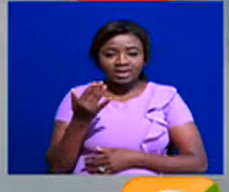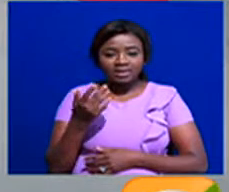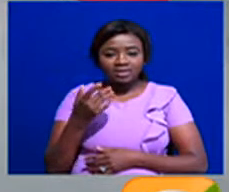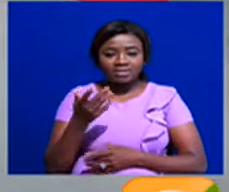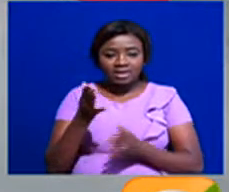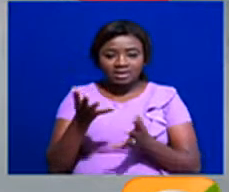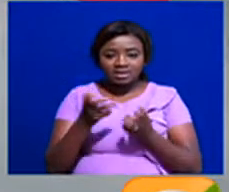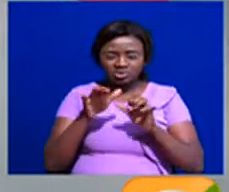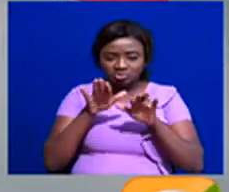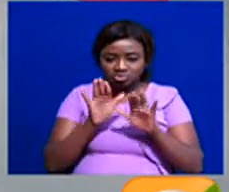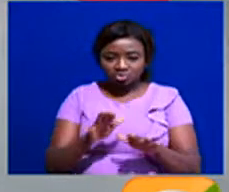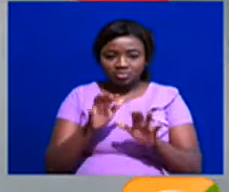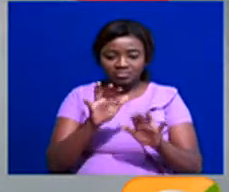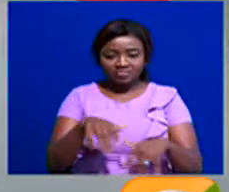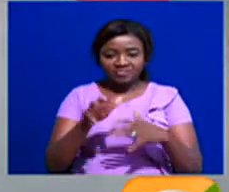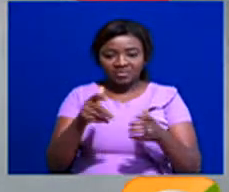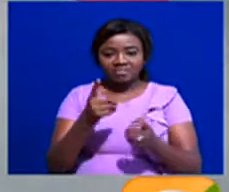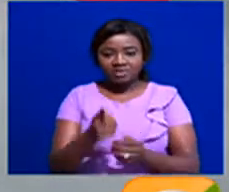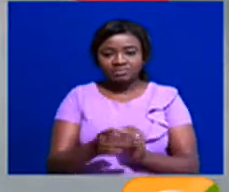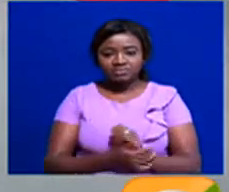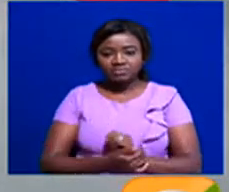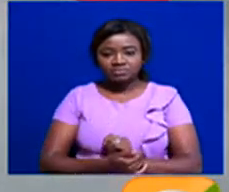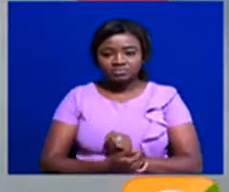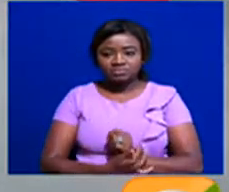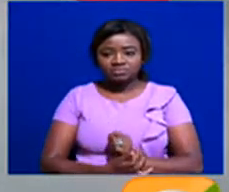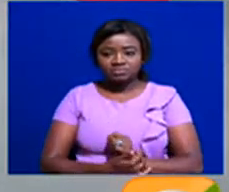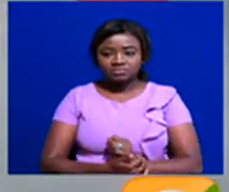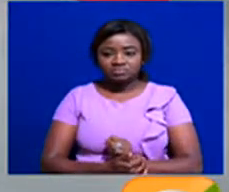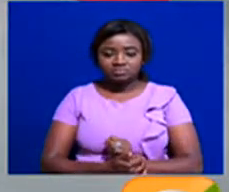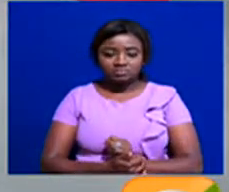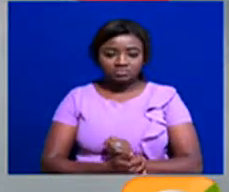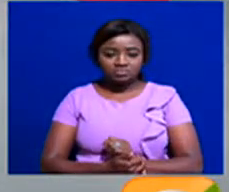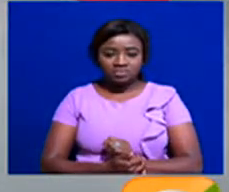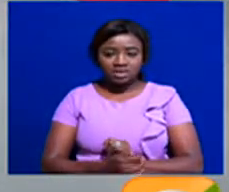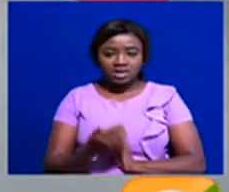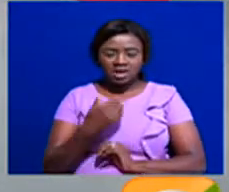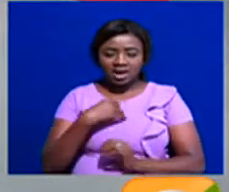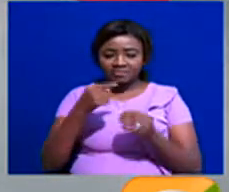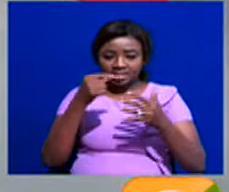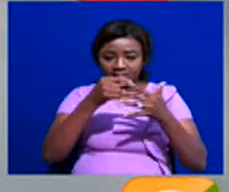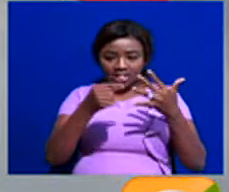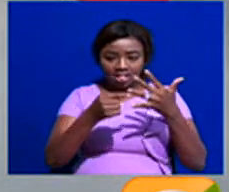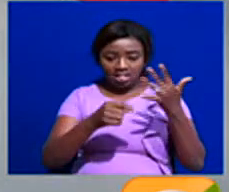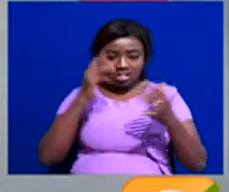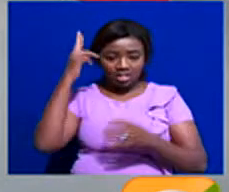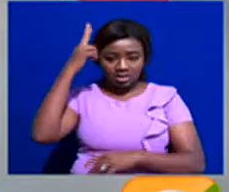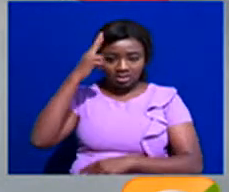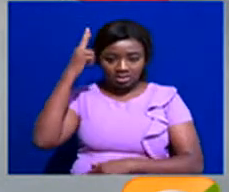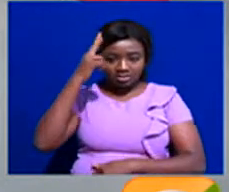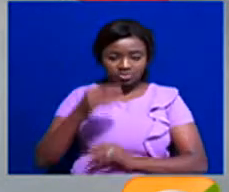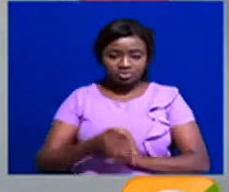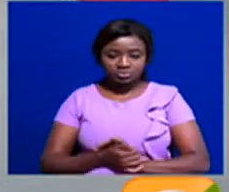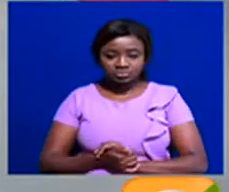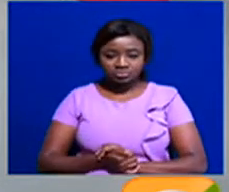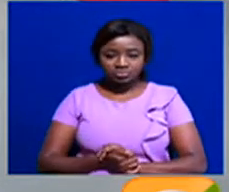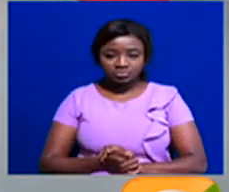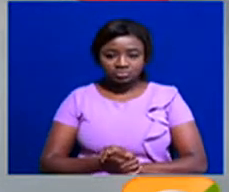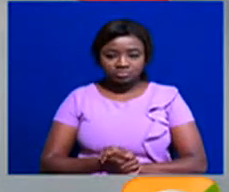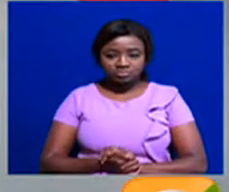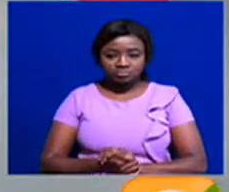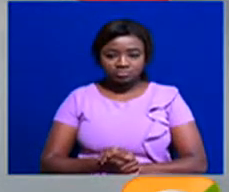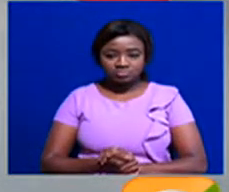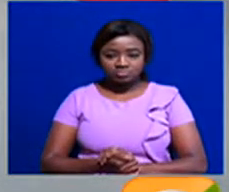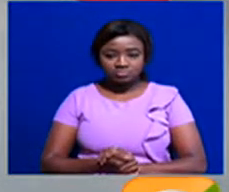Well, thank you for the question, and thank you for having me. I think that there are many reasons. And I will begin for the one that is closer to my heart, that